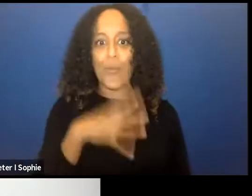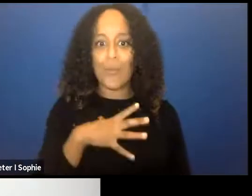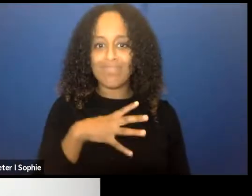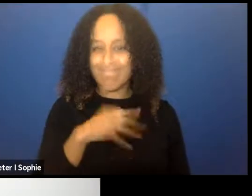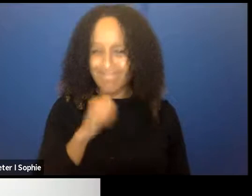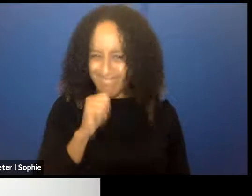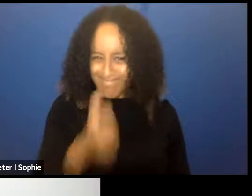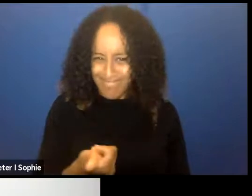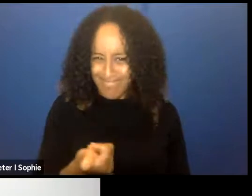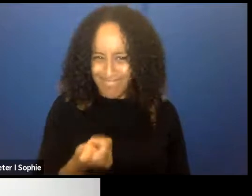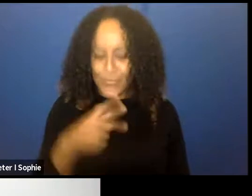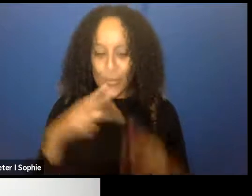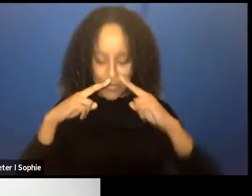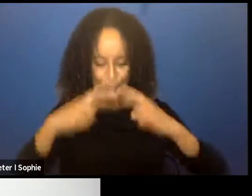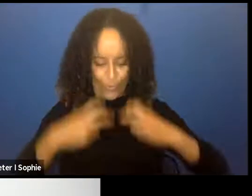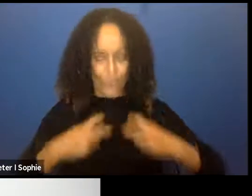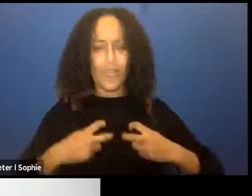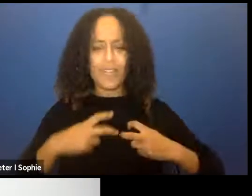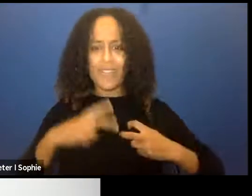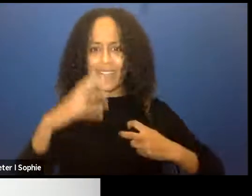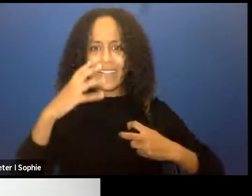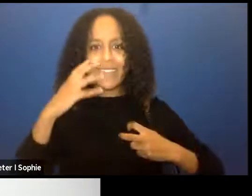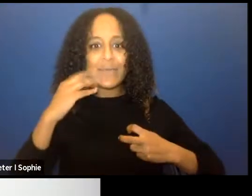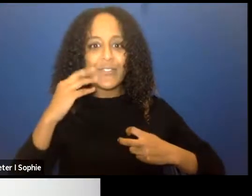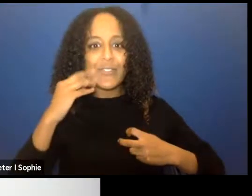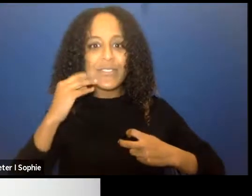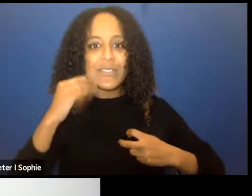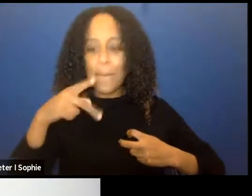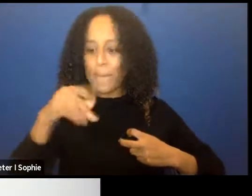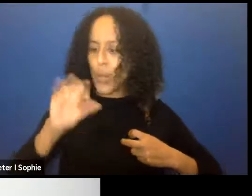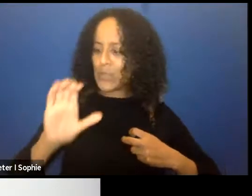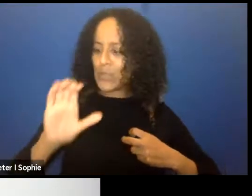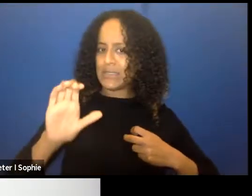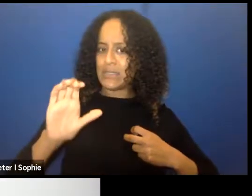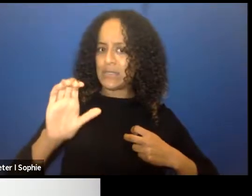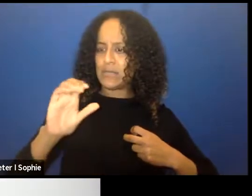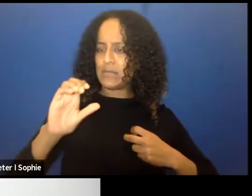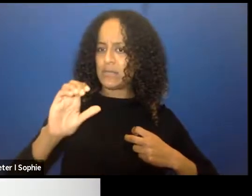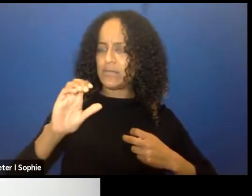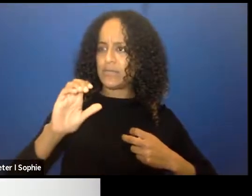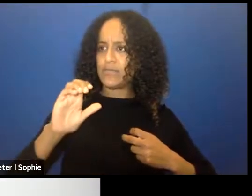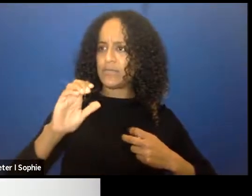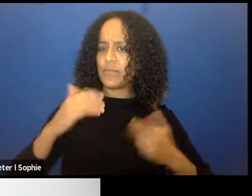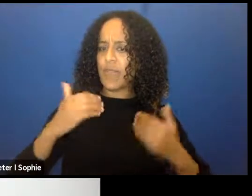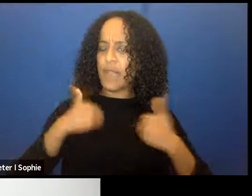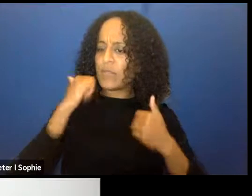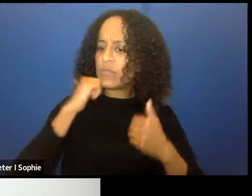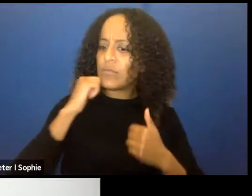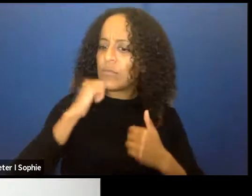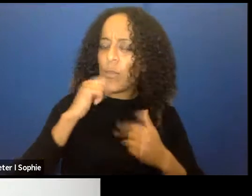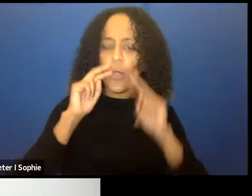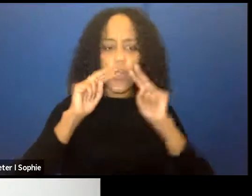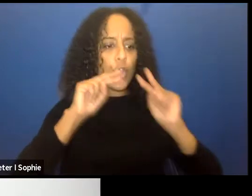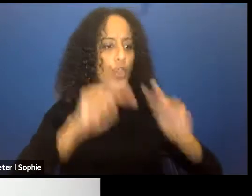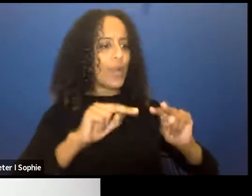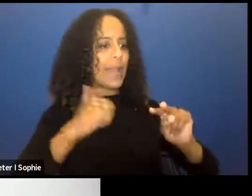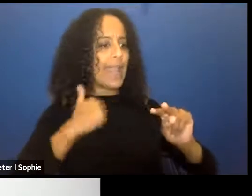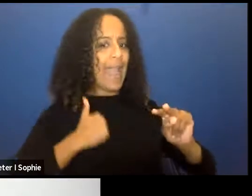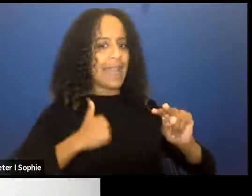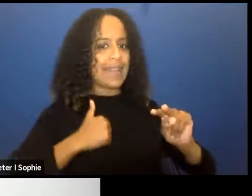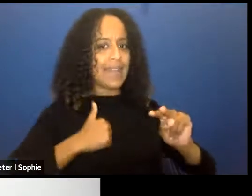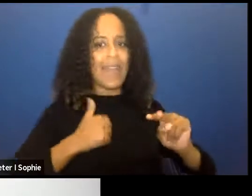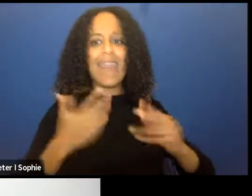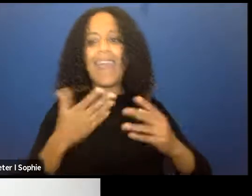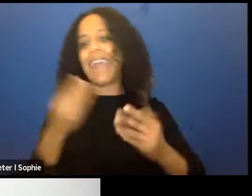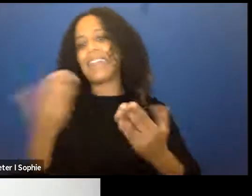really looked at the experience that people of color are having. And so we looked at it both in Canada and in the United